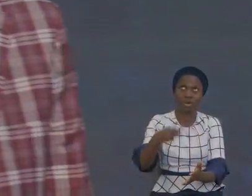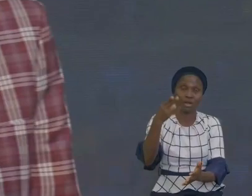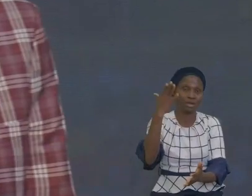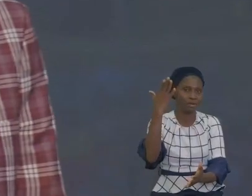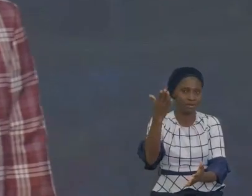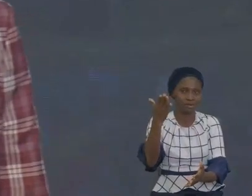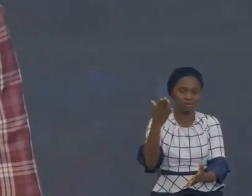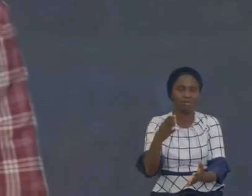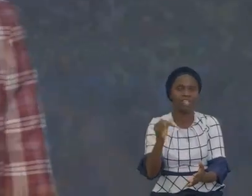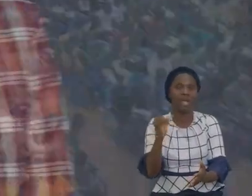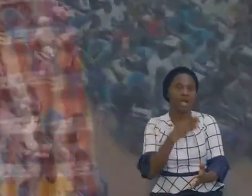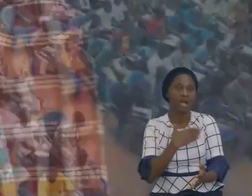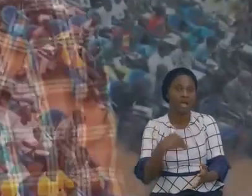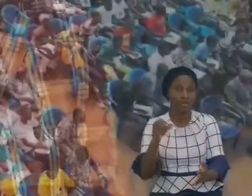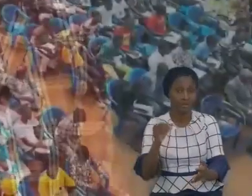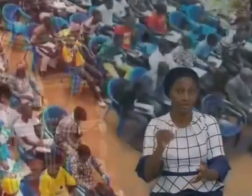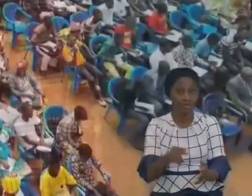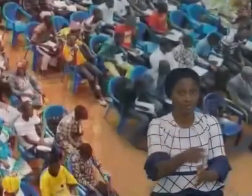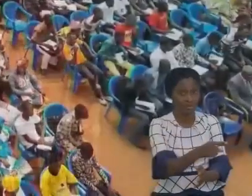staircase.